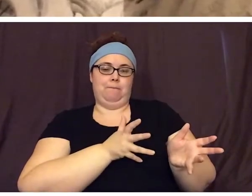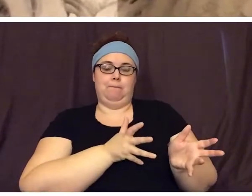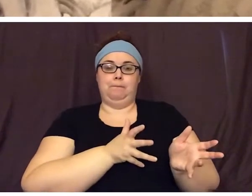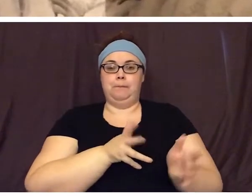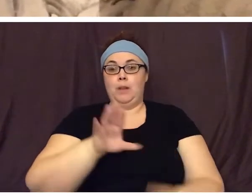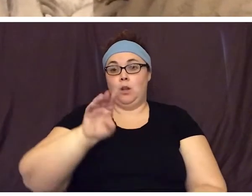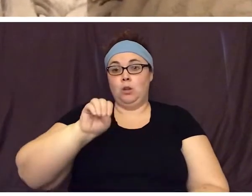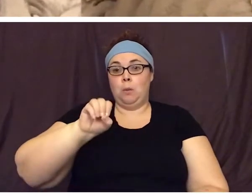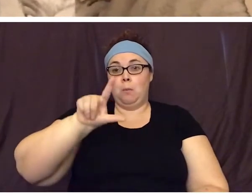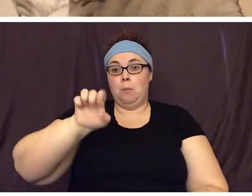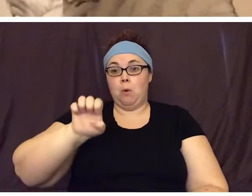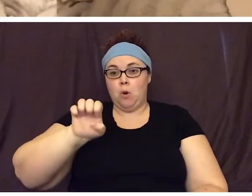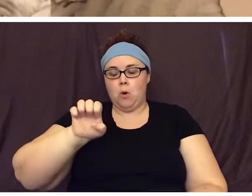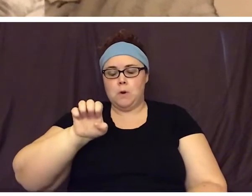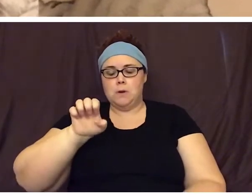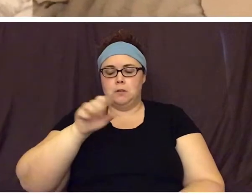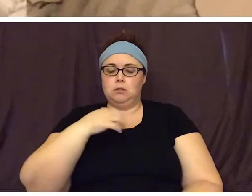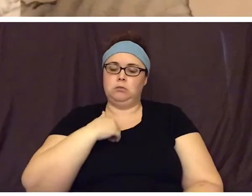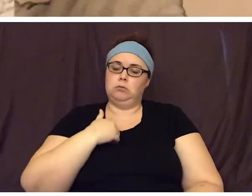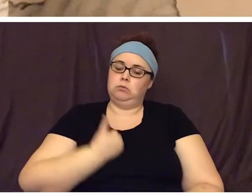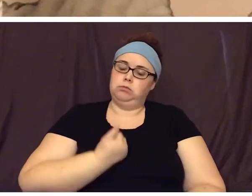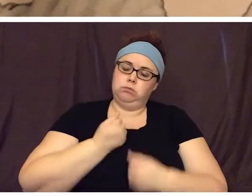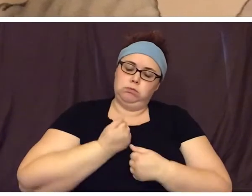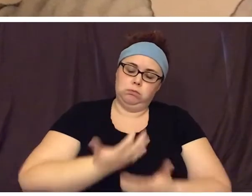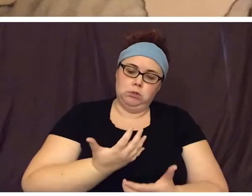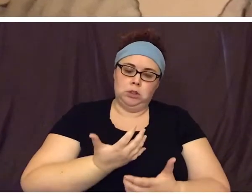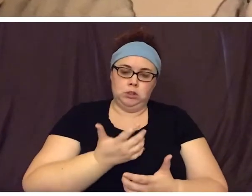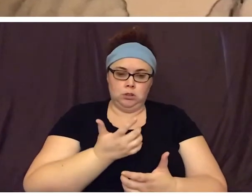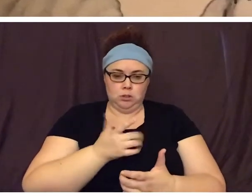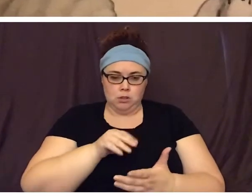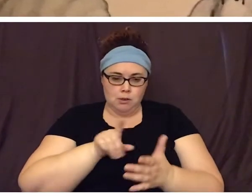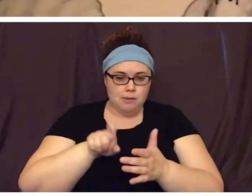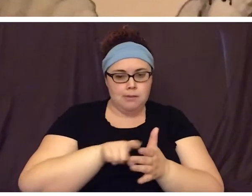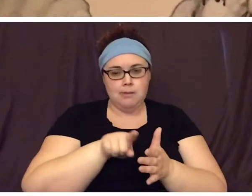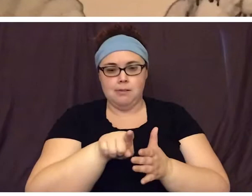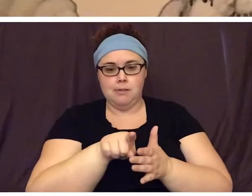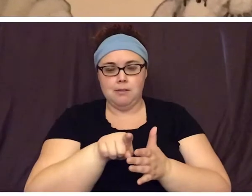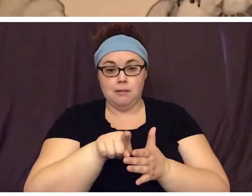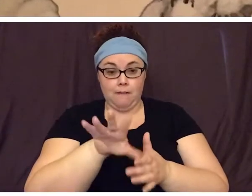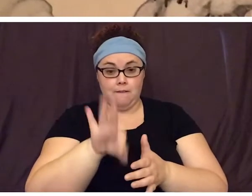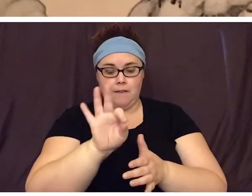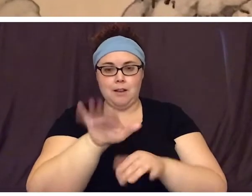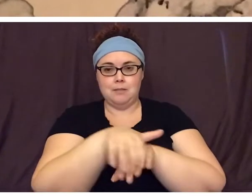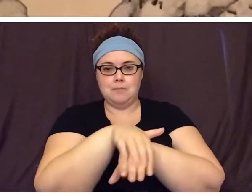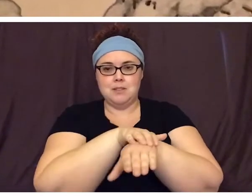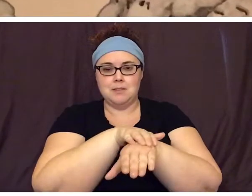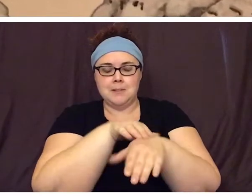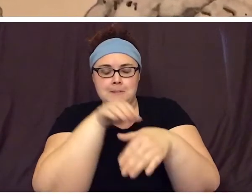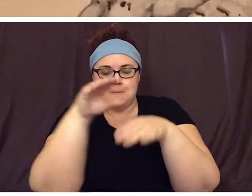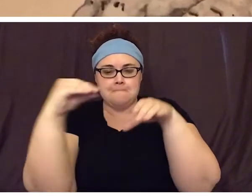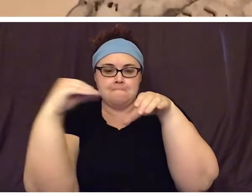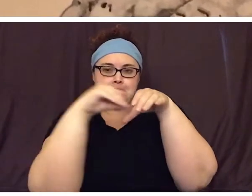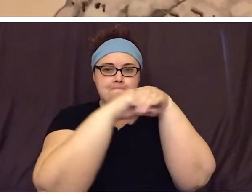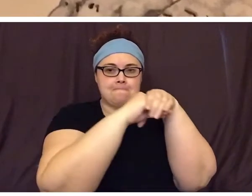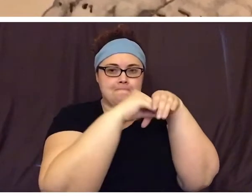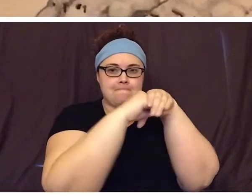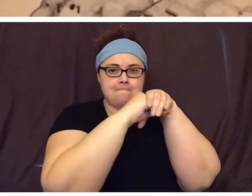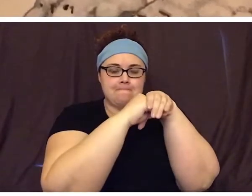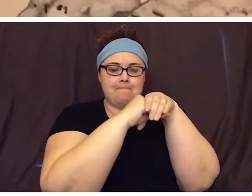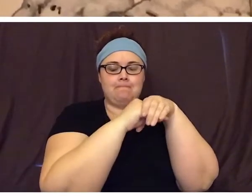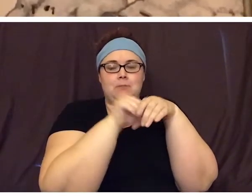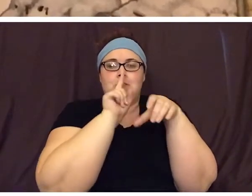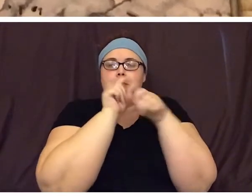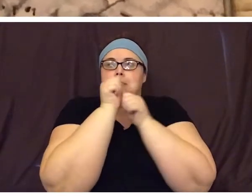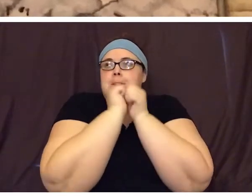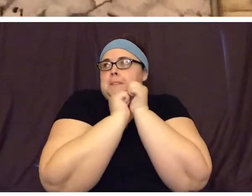A mole, tired from tunneling along, discovered the mitten and burrowed inside. It was cozy and warm and